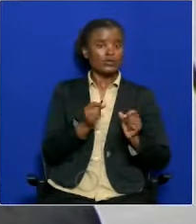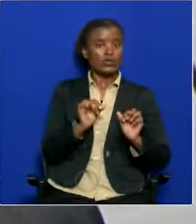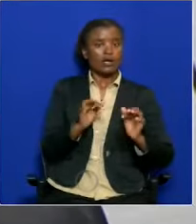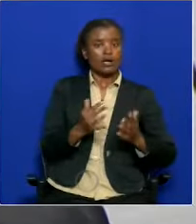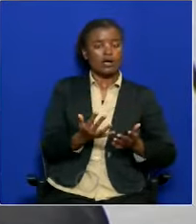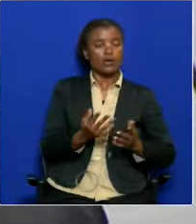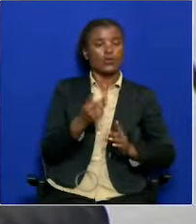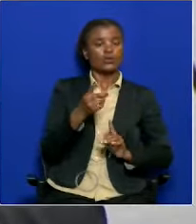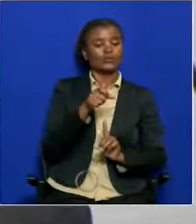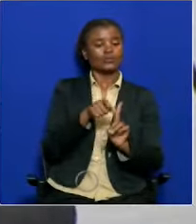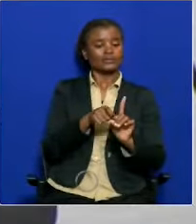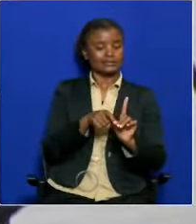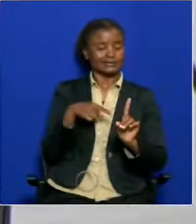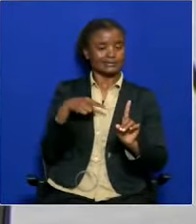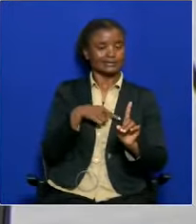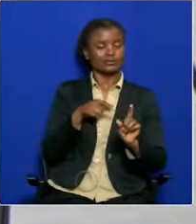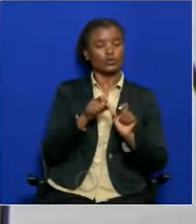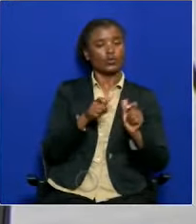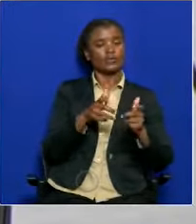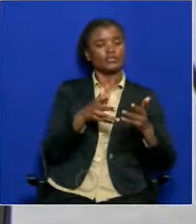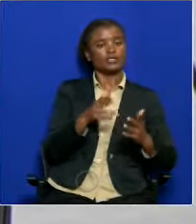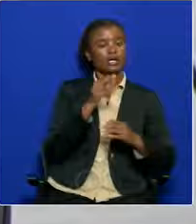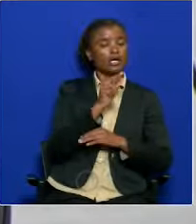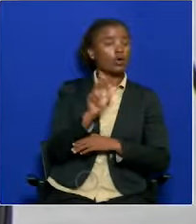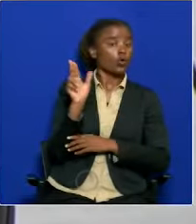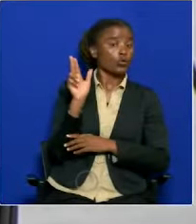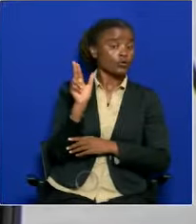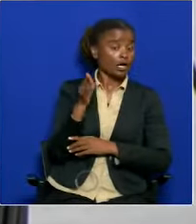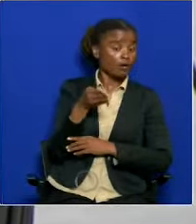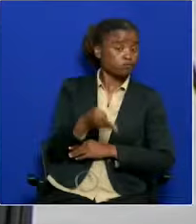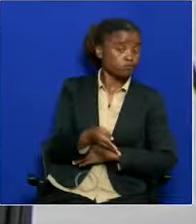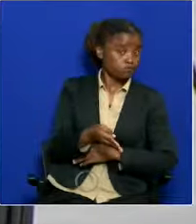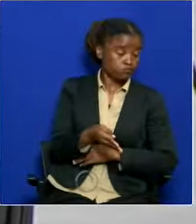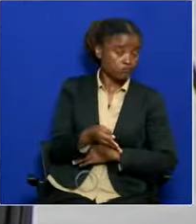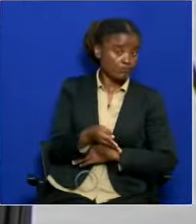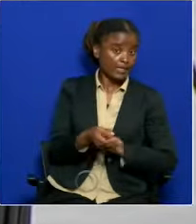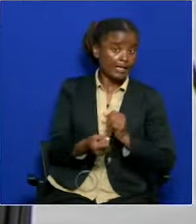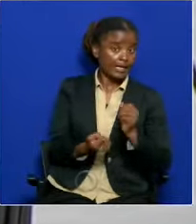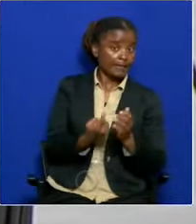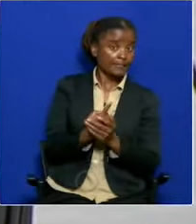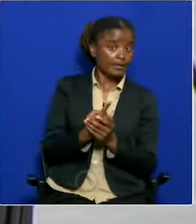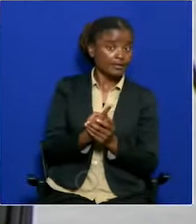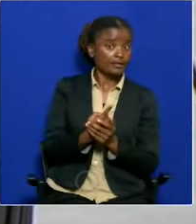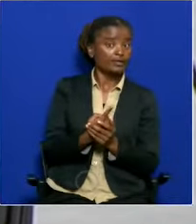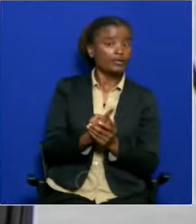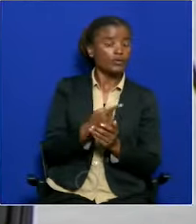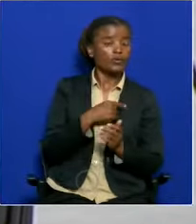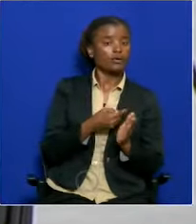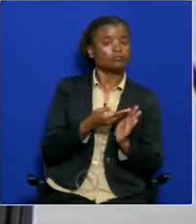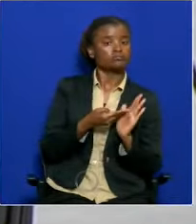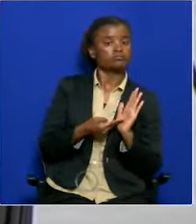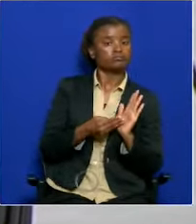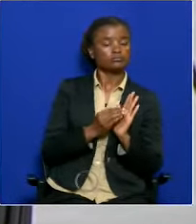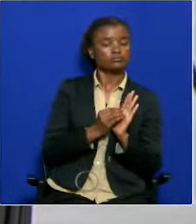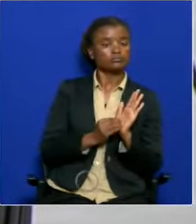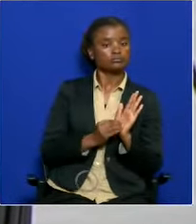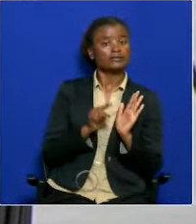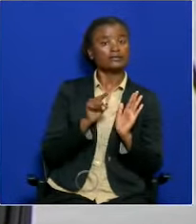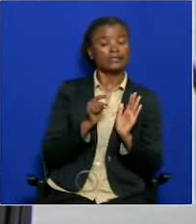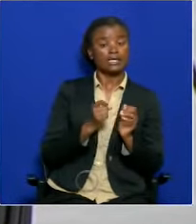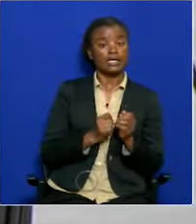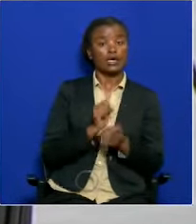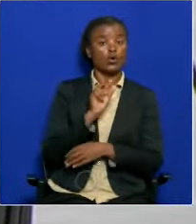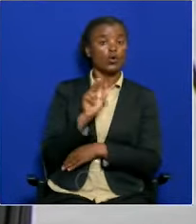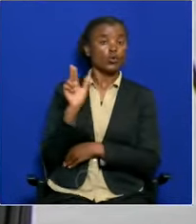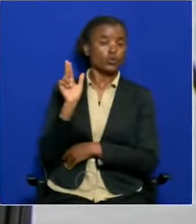physically present at the location stated in the jurate when the oath was purportedly